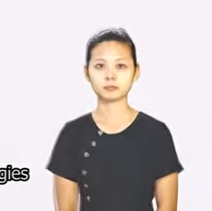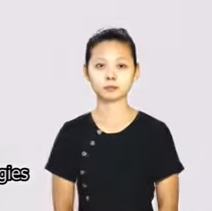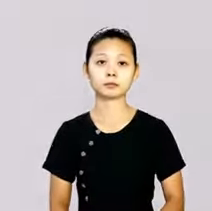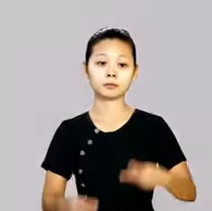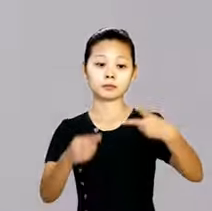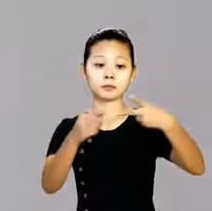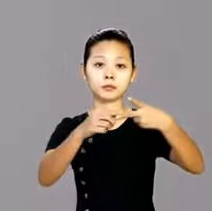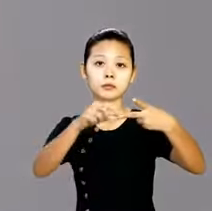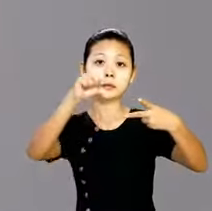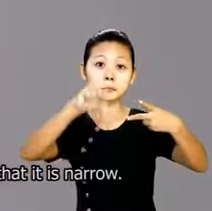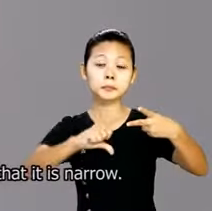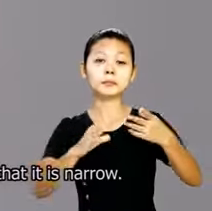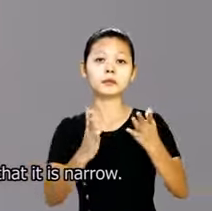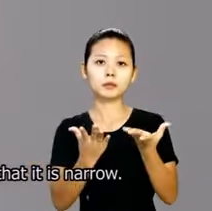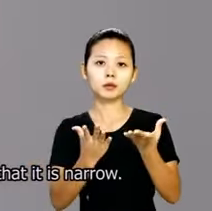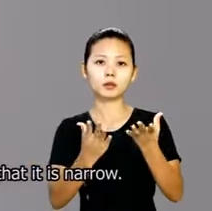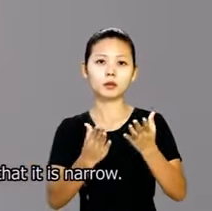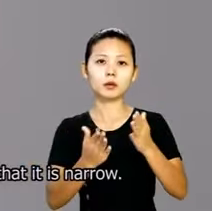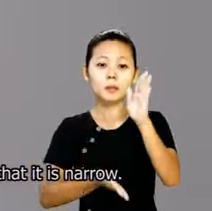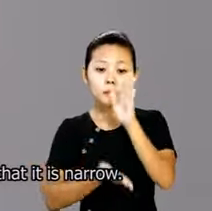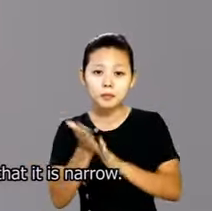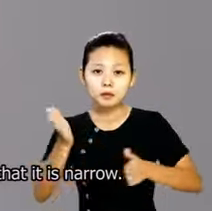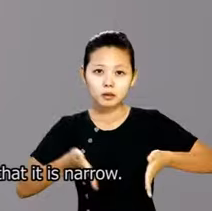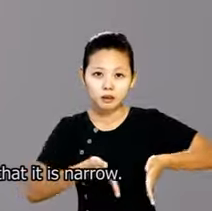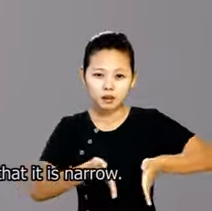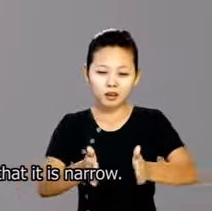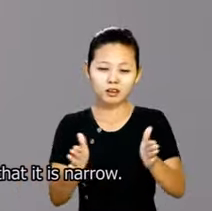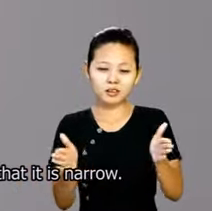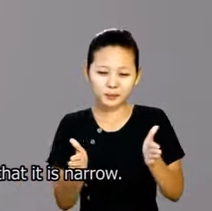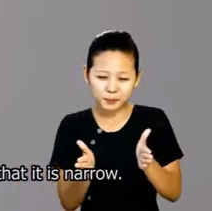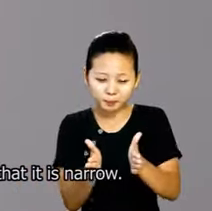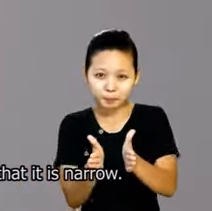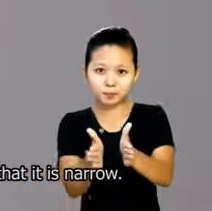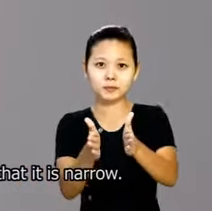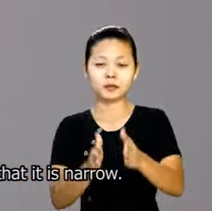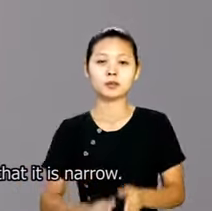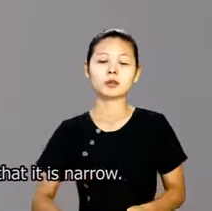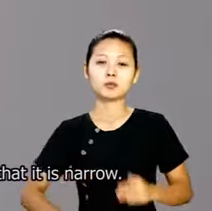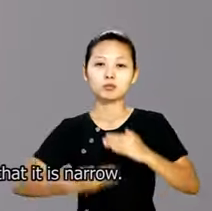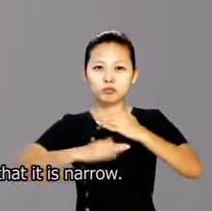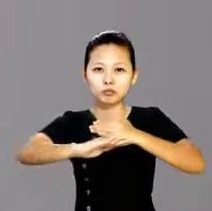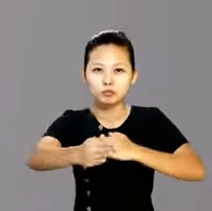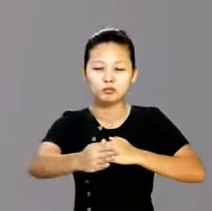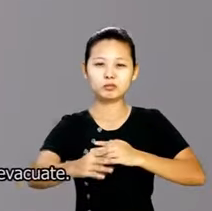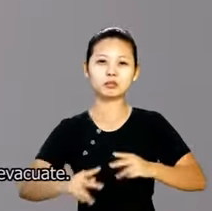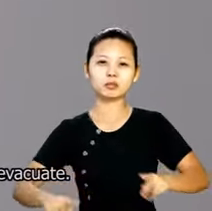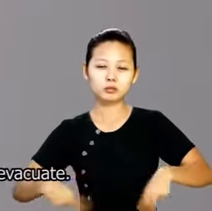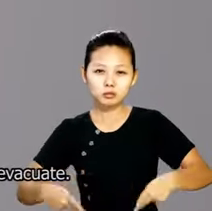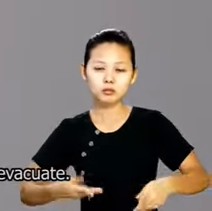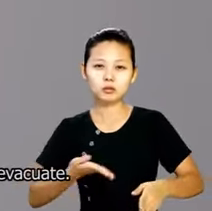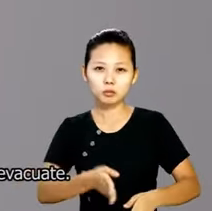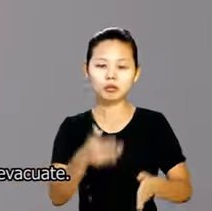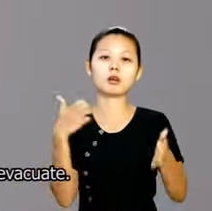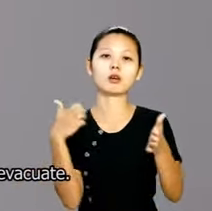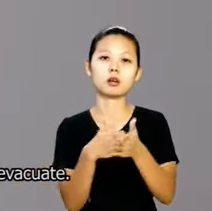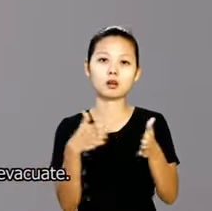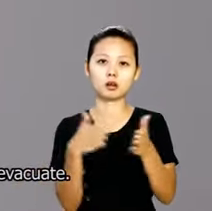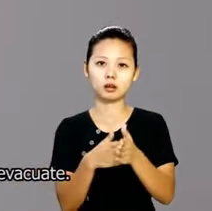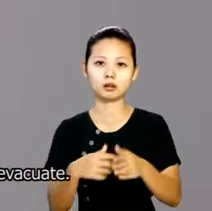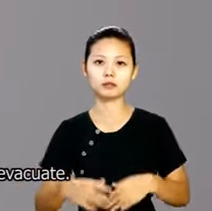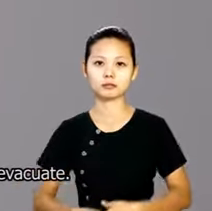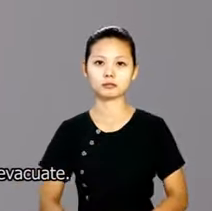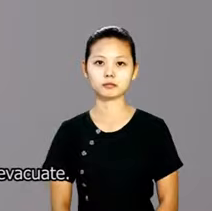strategies. The weakness of this evacuation road is that it is narrow. Because of its slope, it